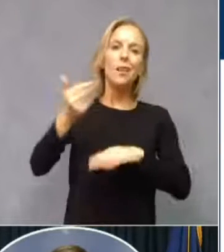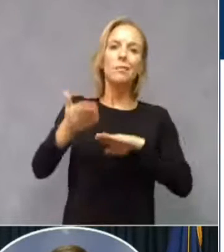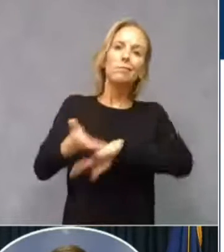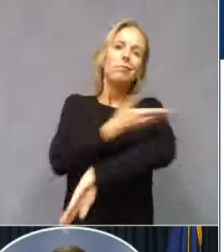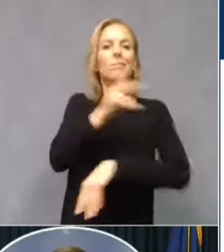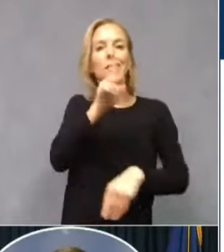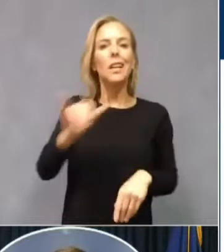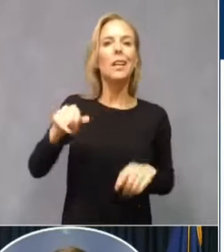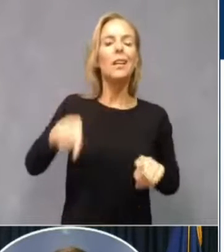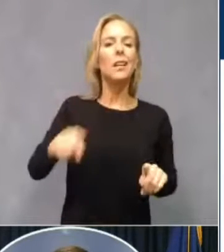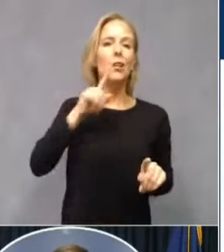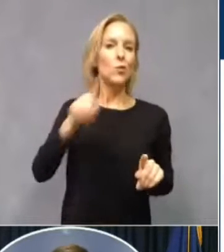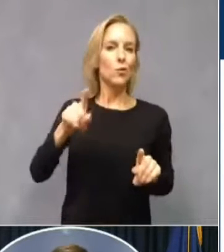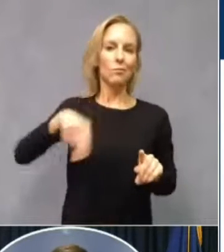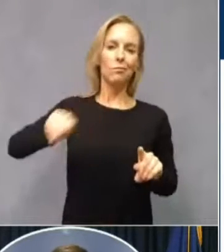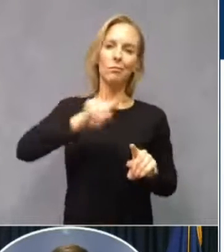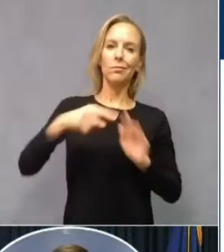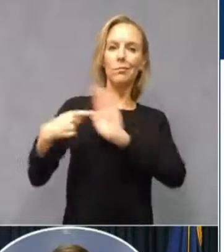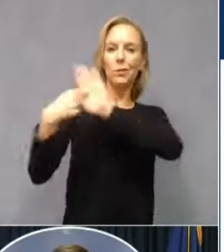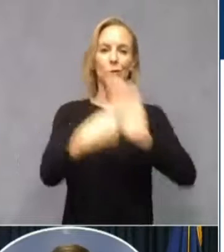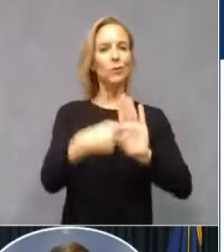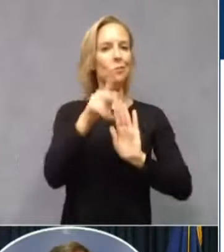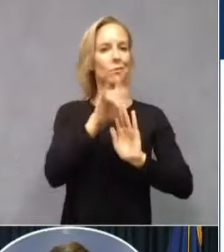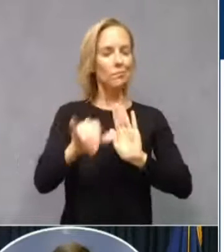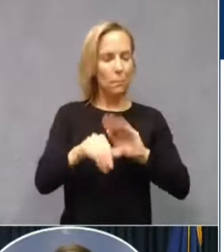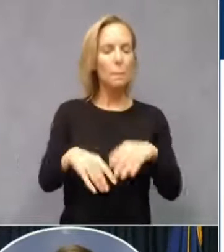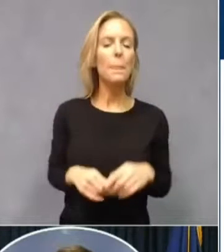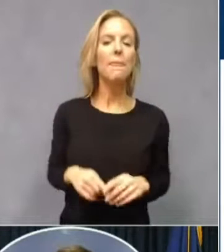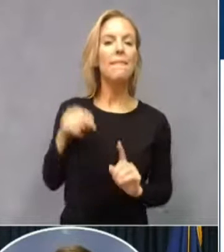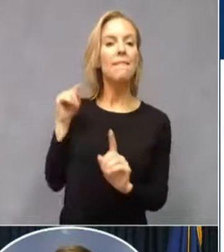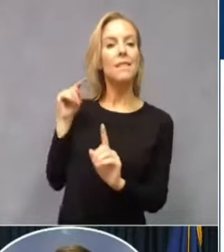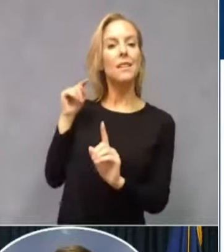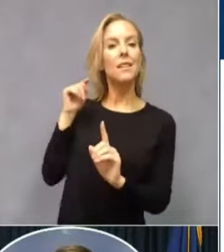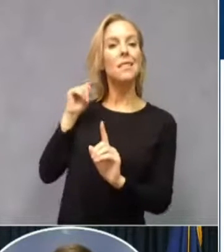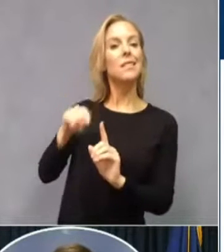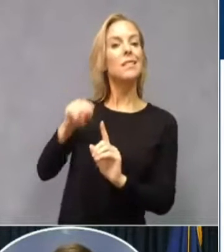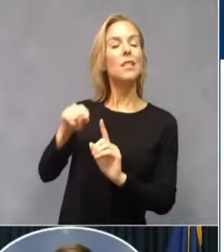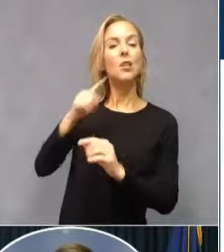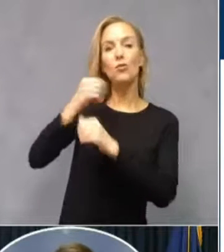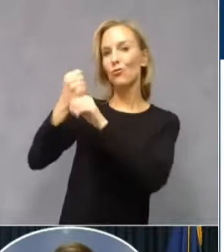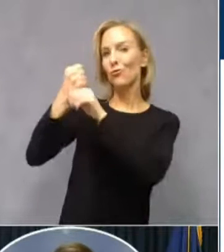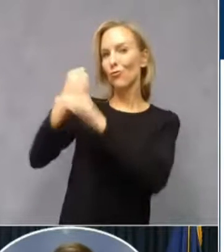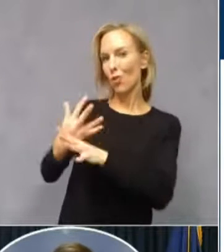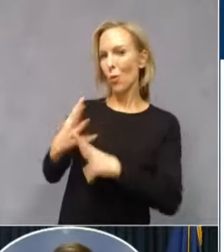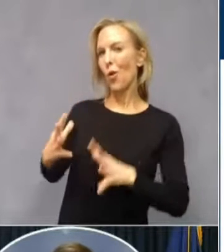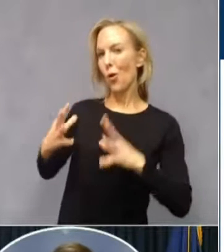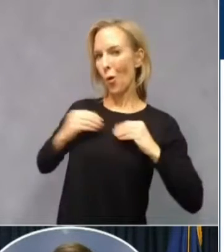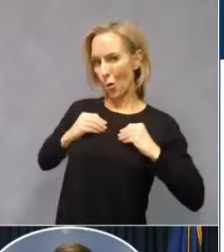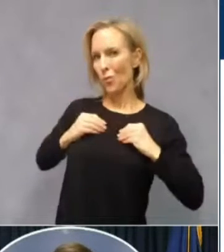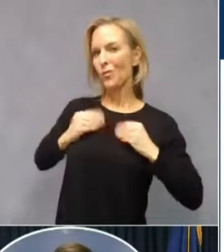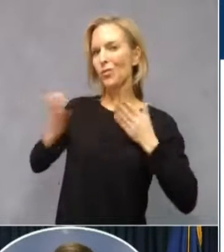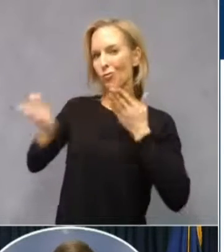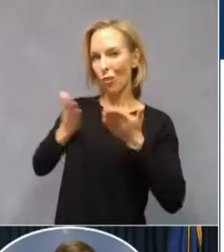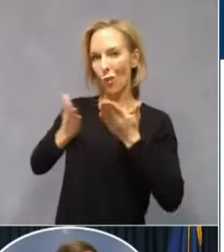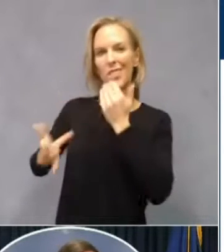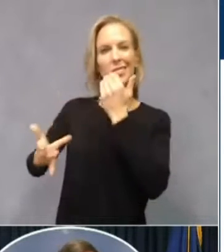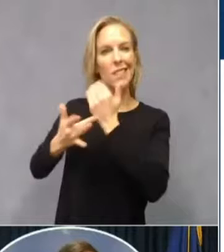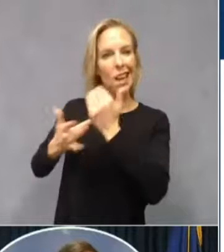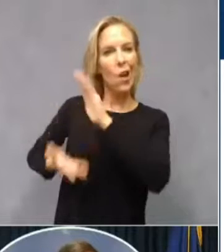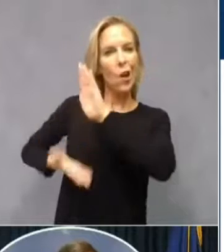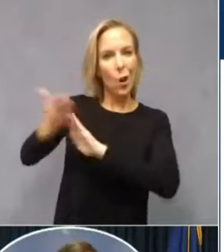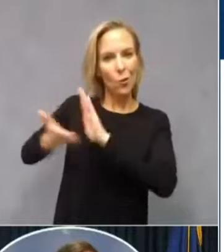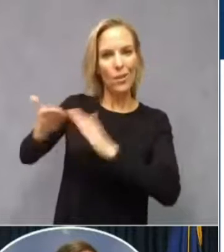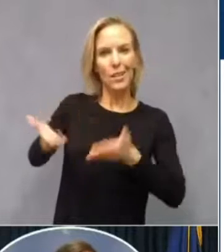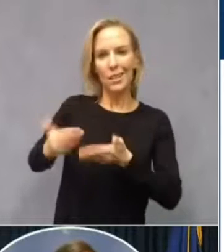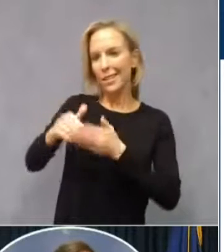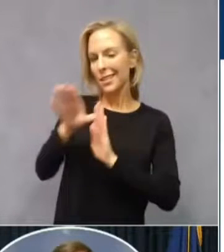international presence. Evis is counted among the 78 German-owned manufacturing, service, and technology operations in the Commonwealth,